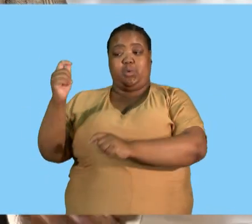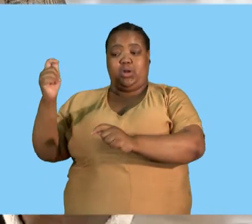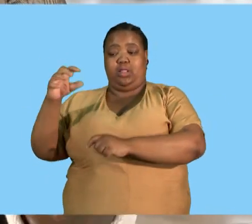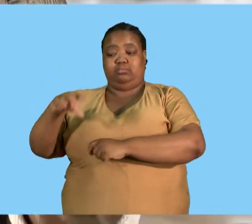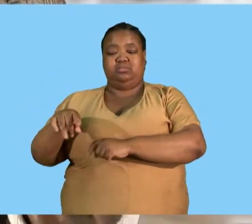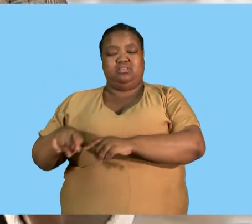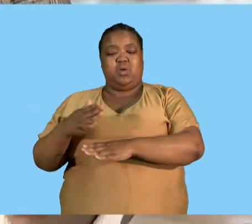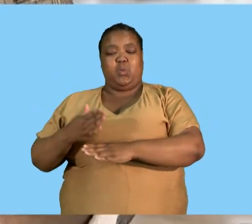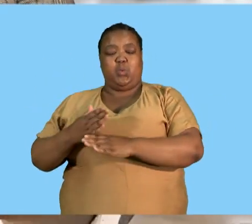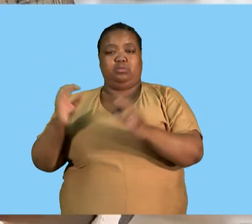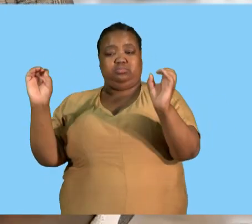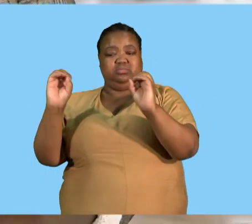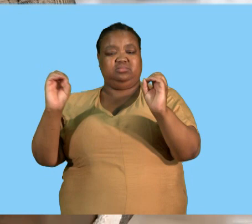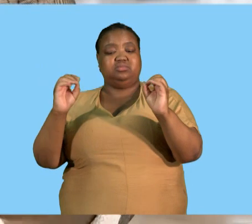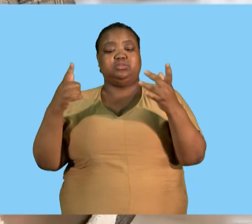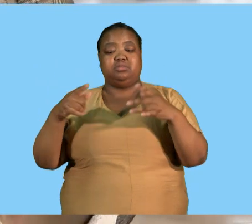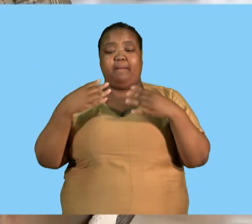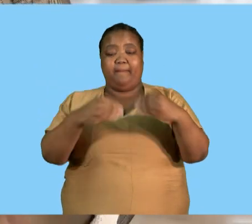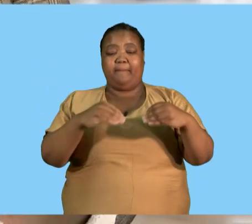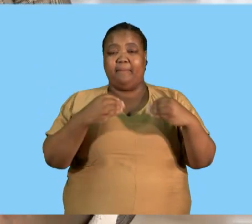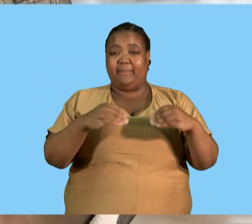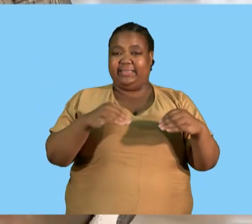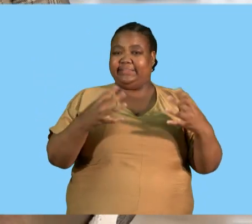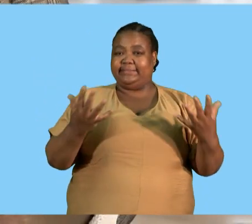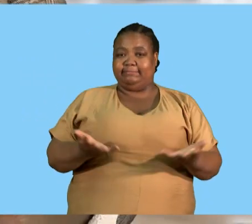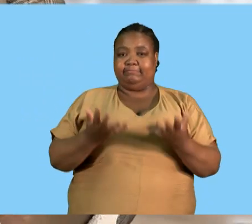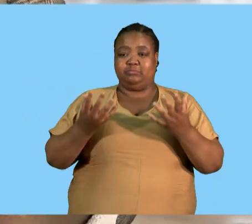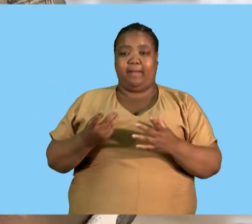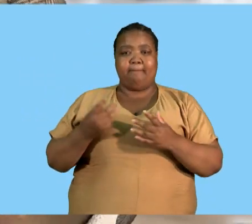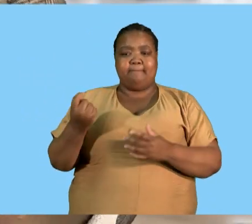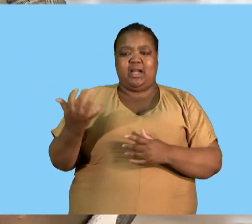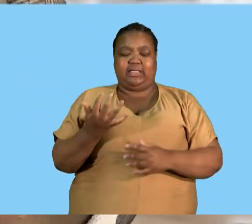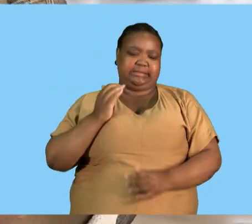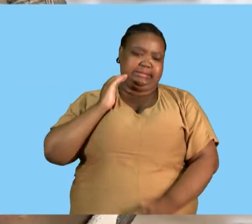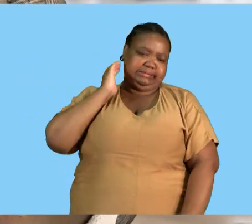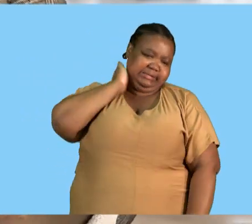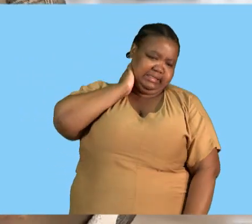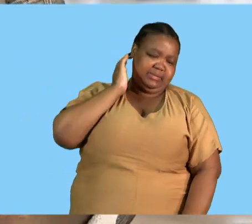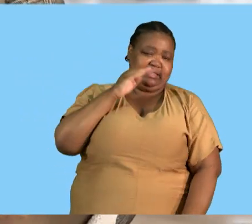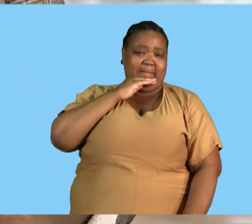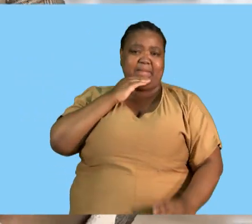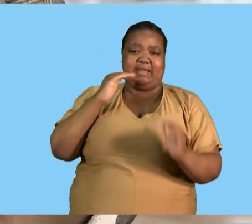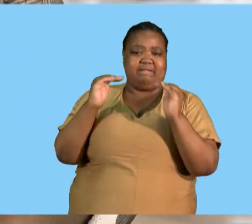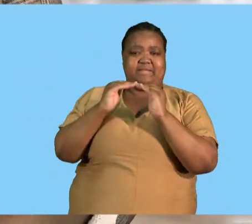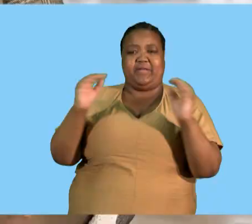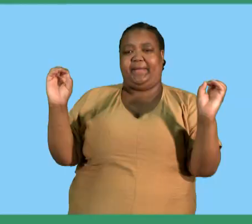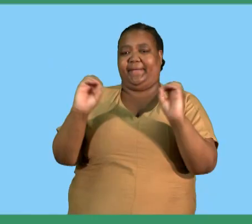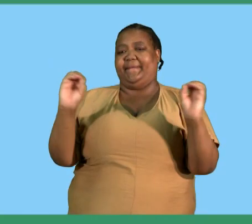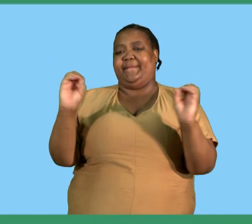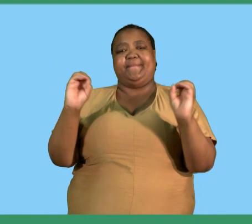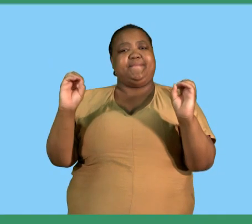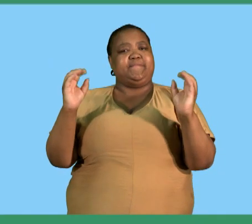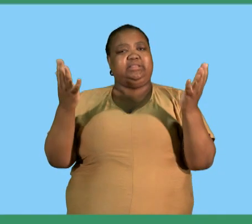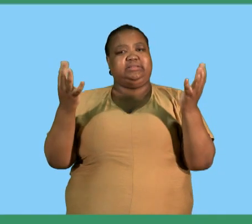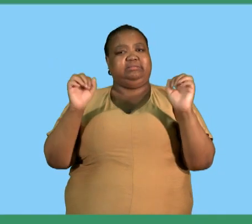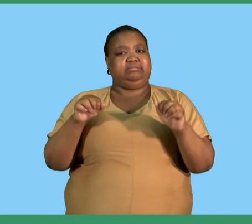working. Therefore, as a business, by exploiting them, you are being unfair or unethical rather. Right, businesses